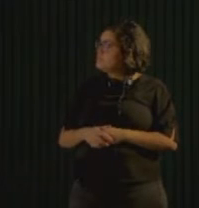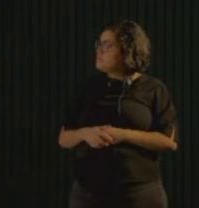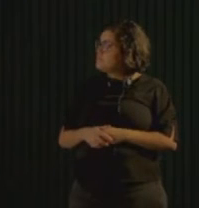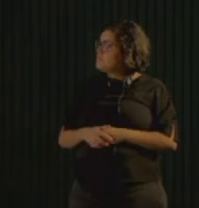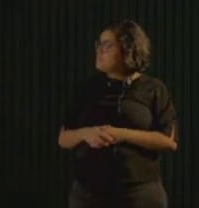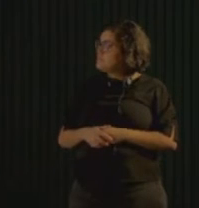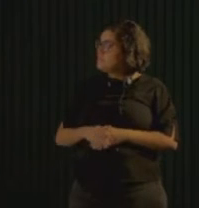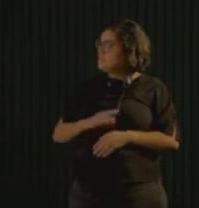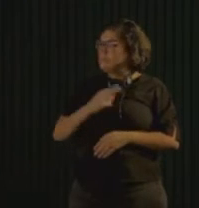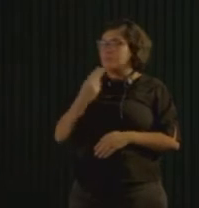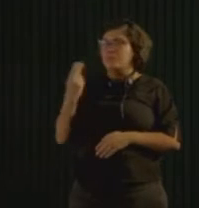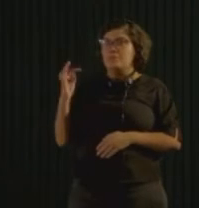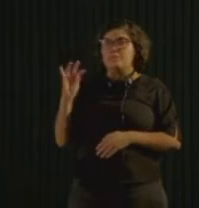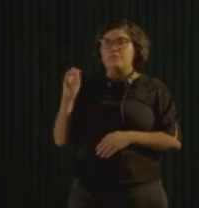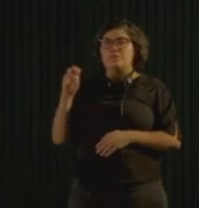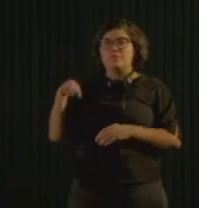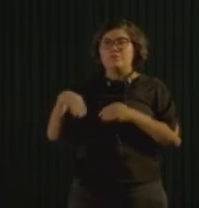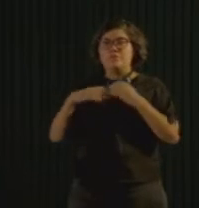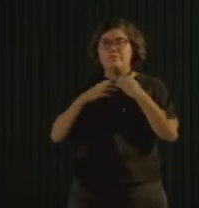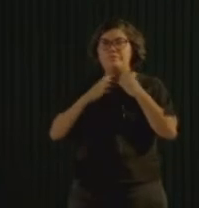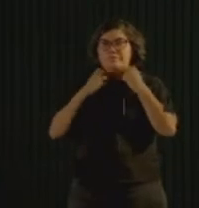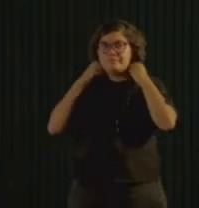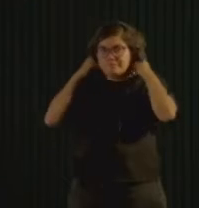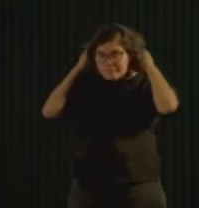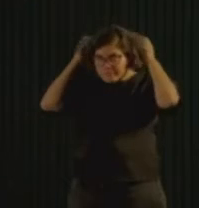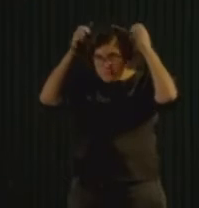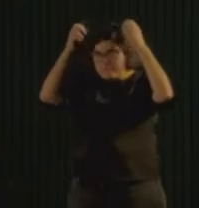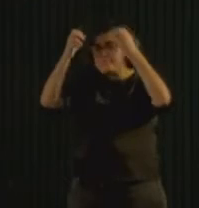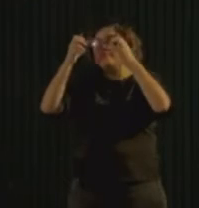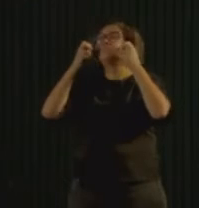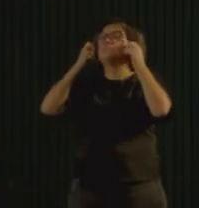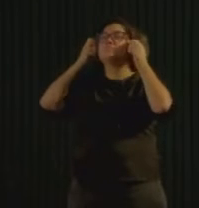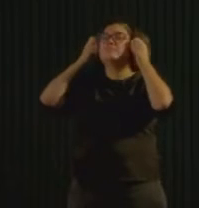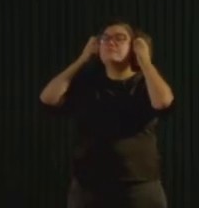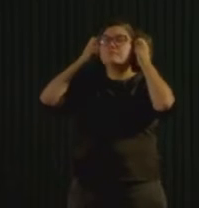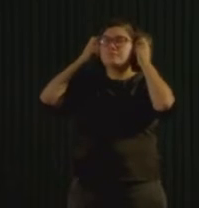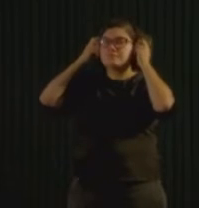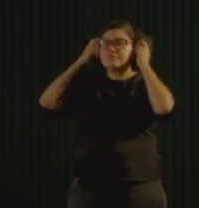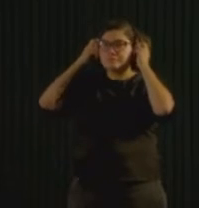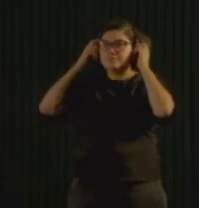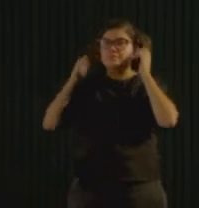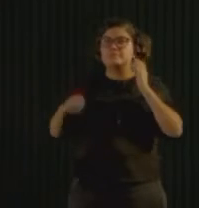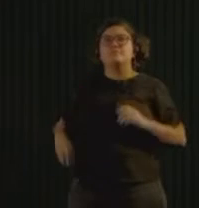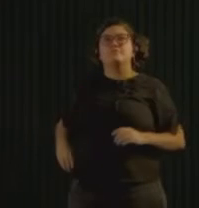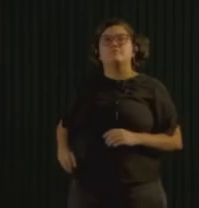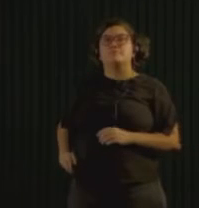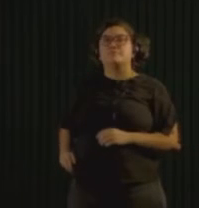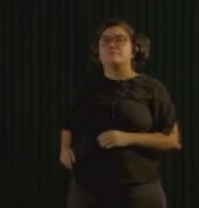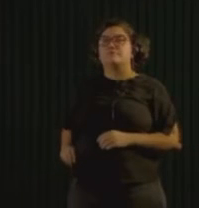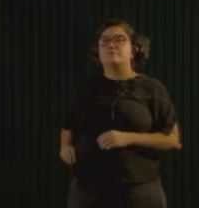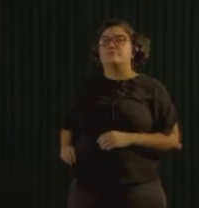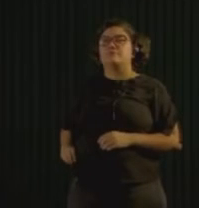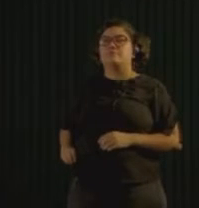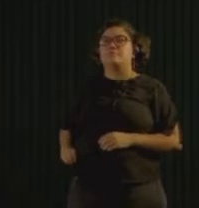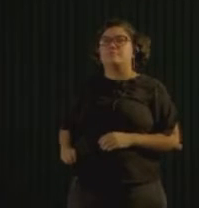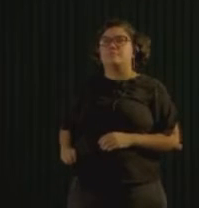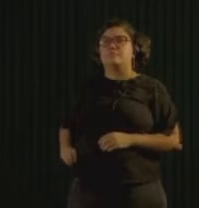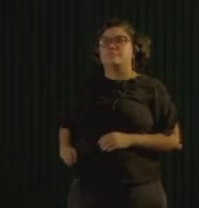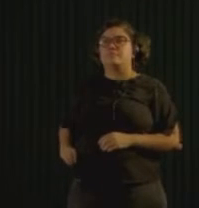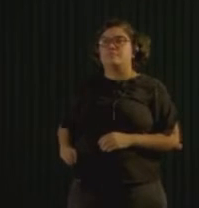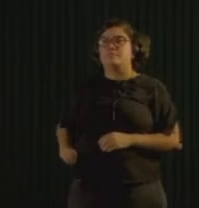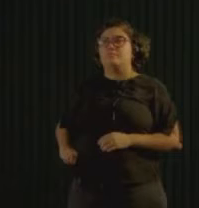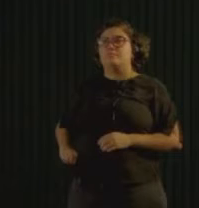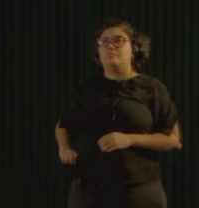My name is Szaky. I'm the founder and CEO of Terra Cycle and Loop. And, for me, I created the company because I was